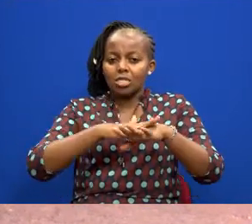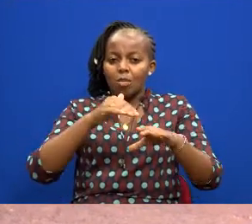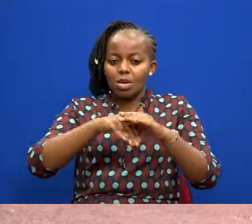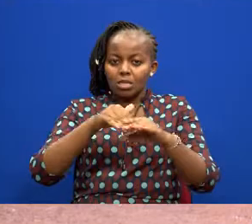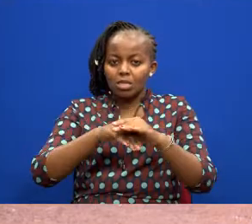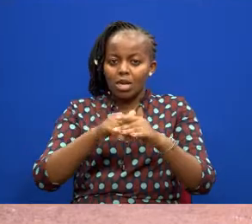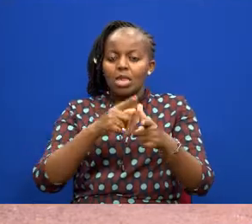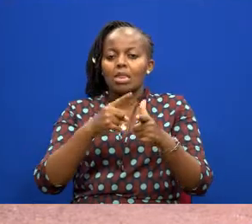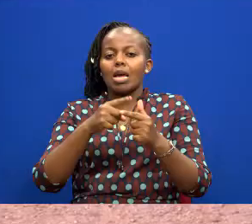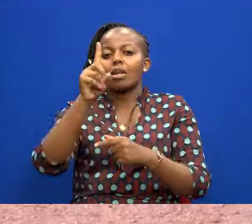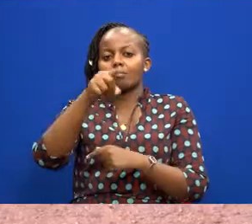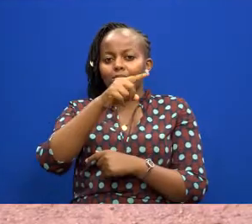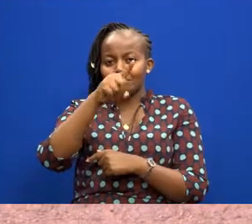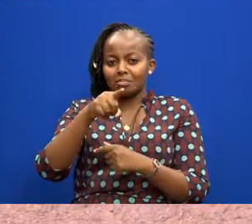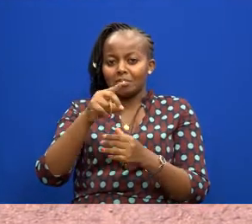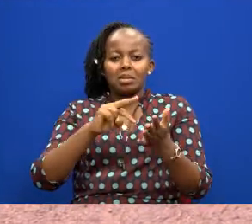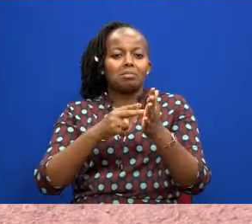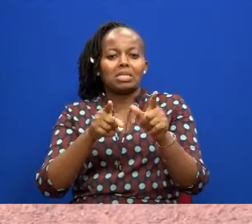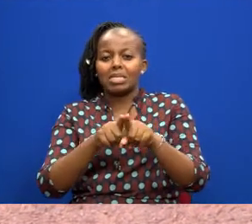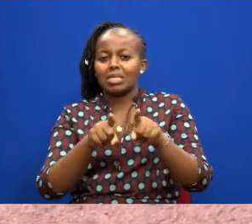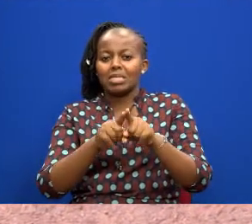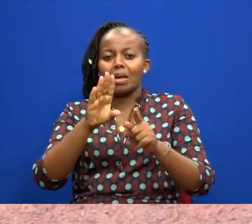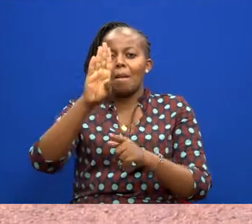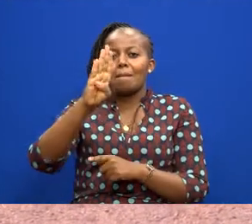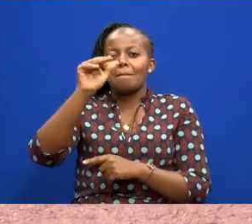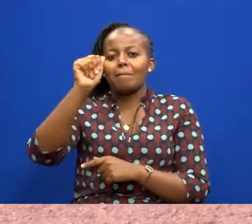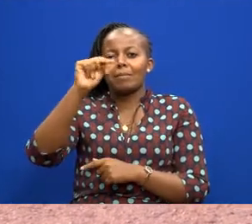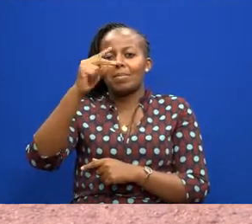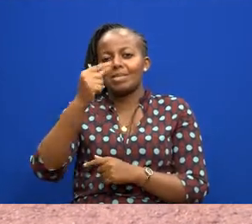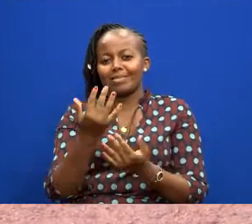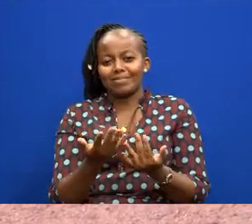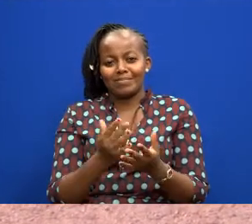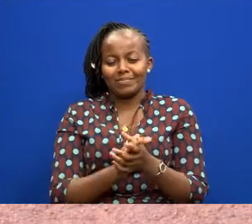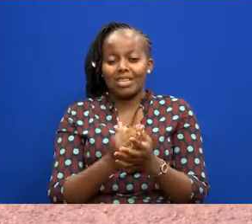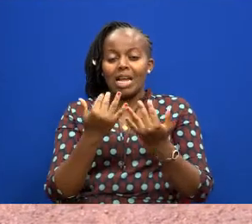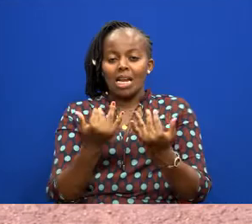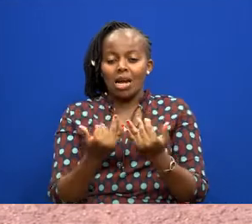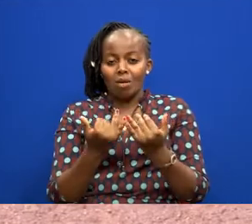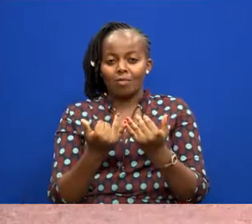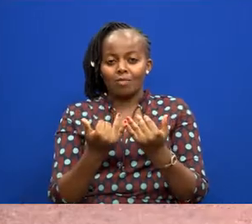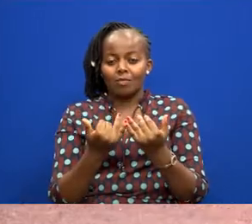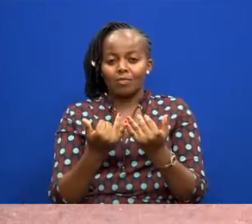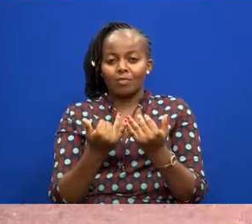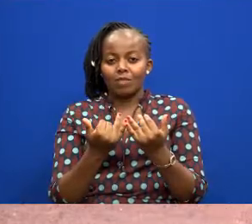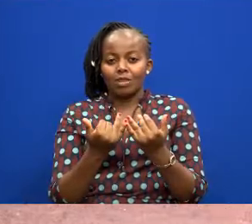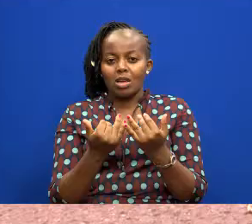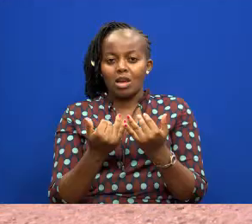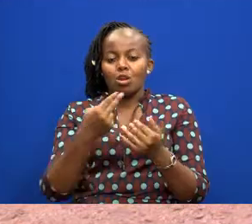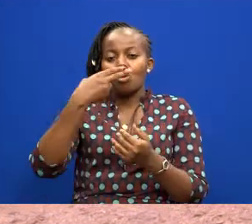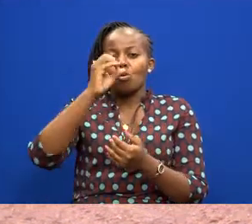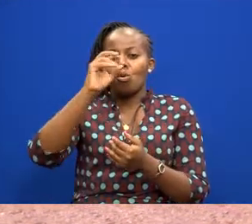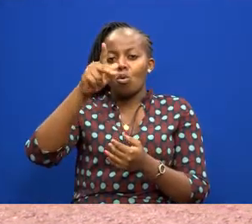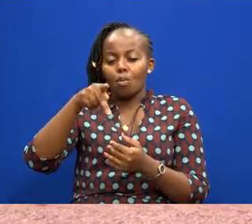Inamaanisha nimebunt. Sawa mpaka hapo? So I throw it to the first one and then I hop to the next